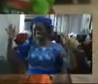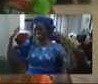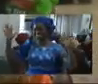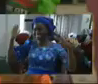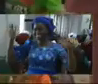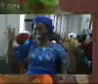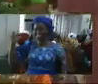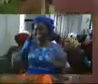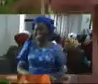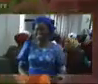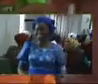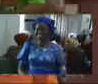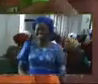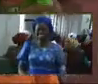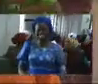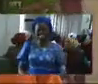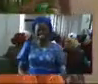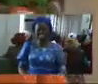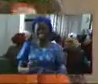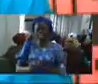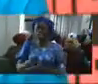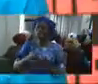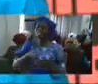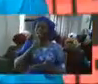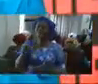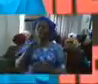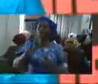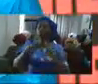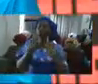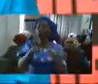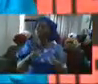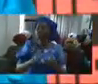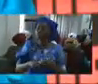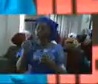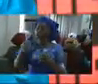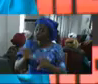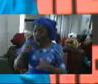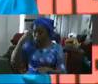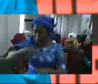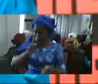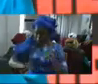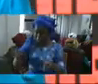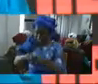What are you going to do about people like me who eat barley?